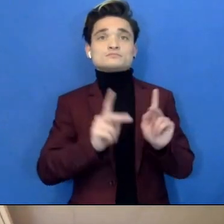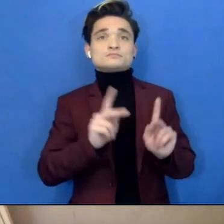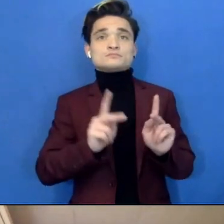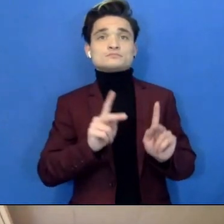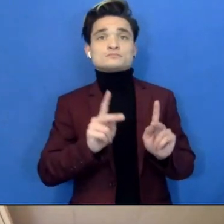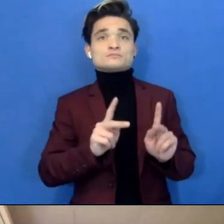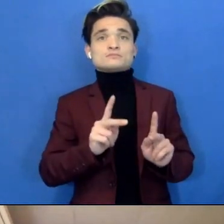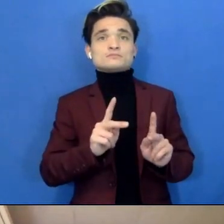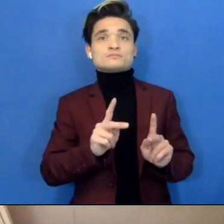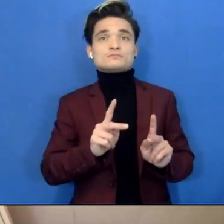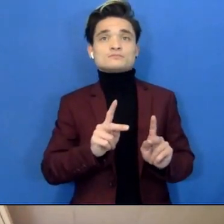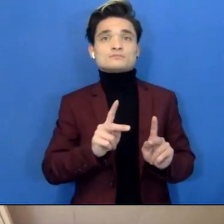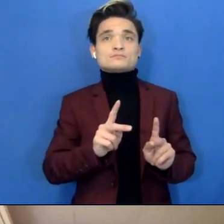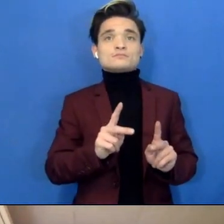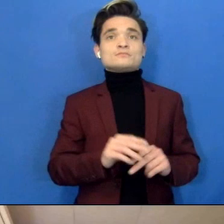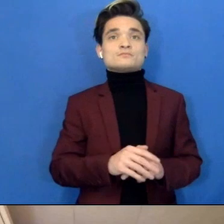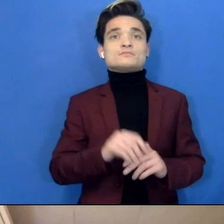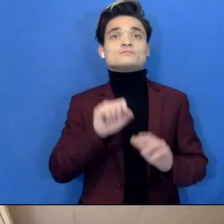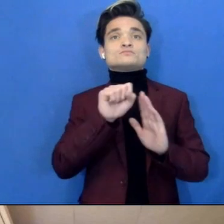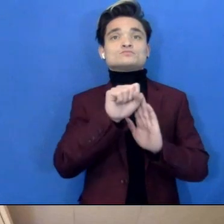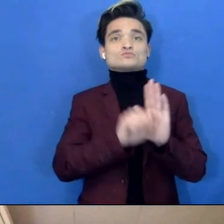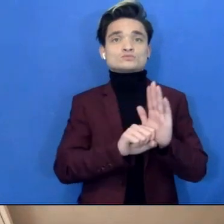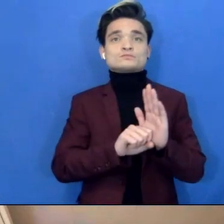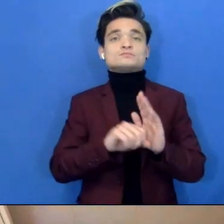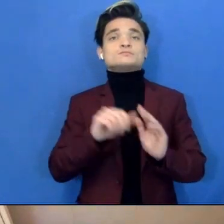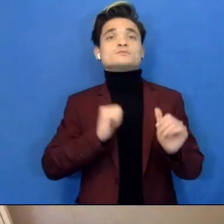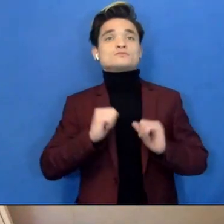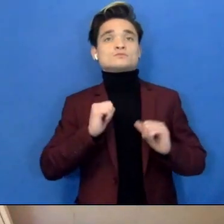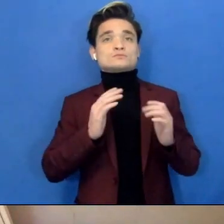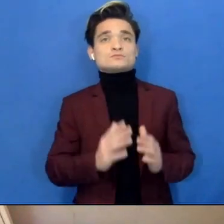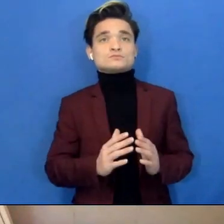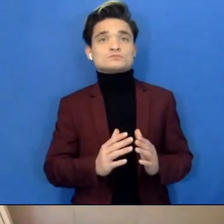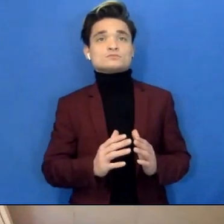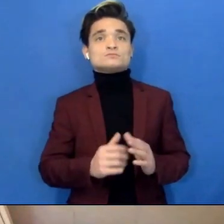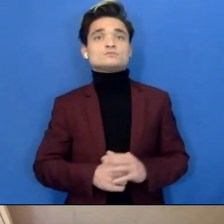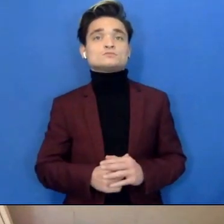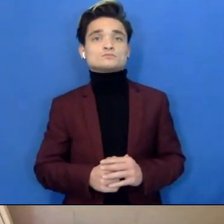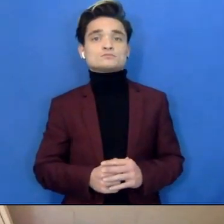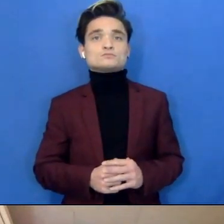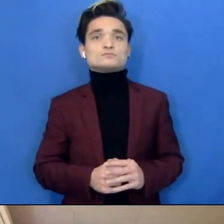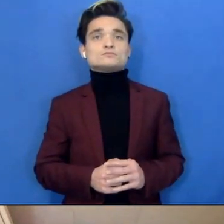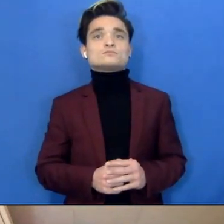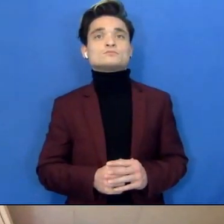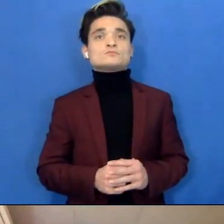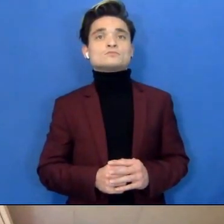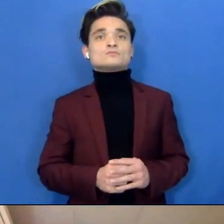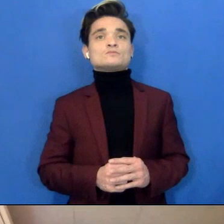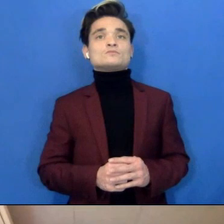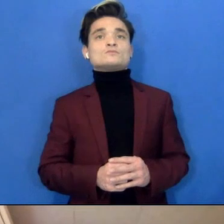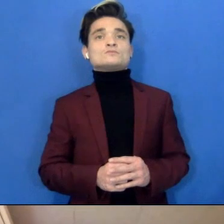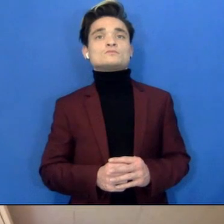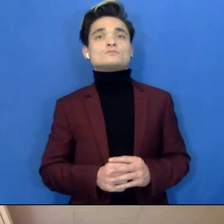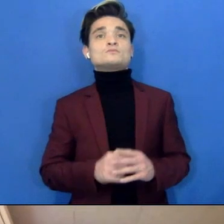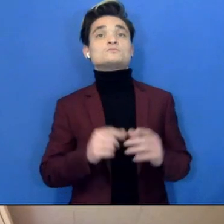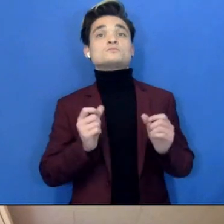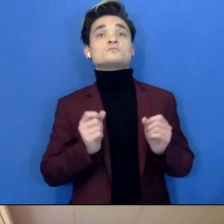So to what extent, as improviser, is our use of language spontaneous? To what